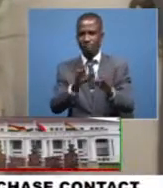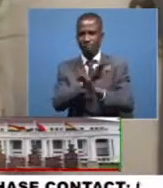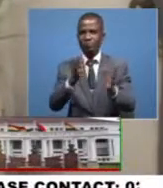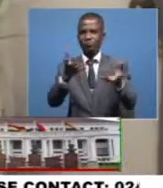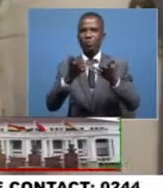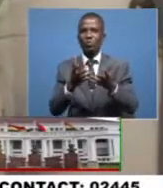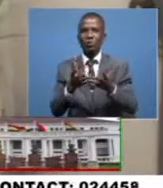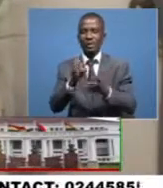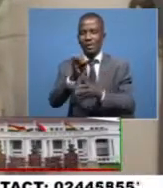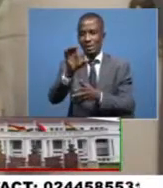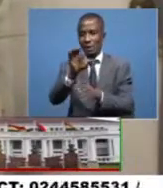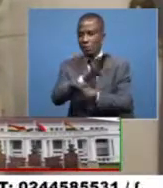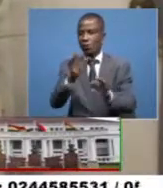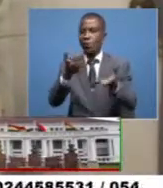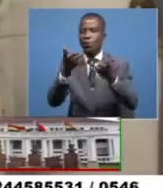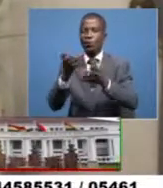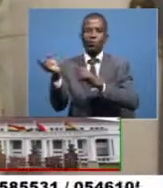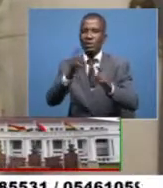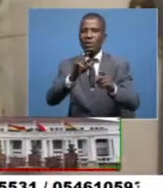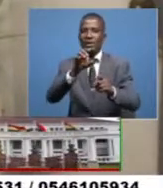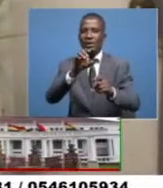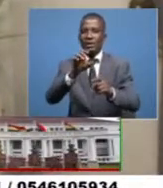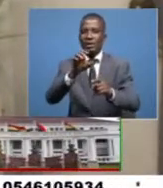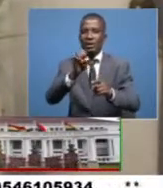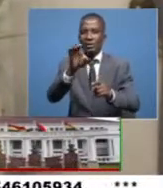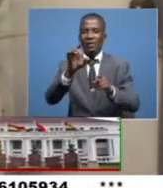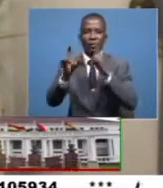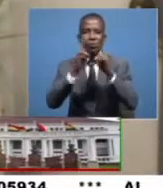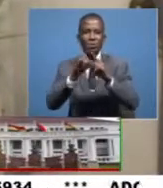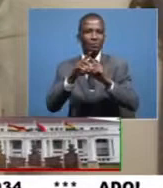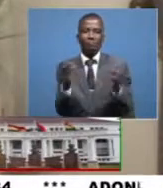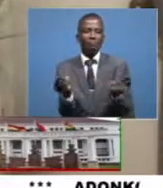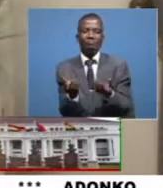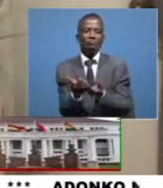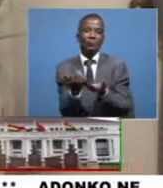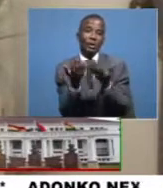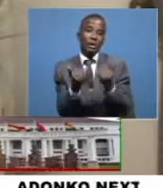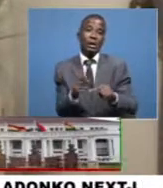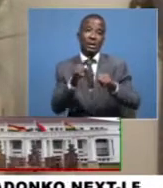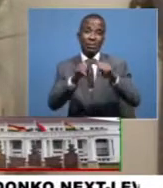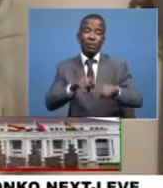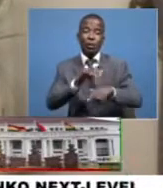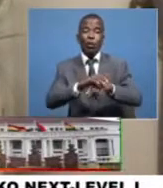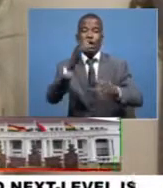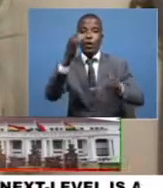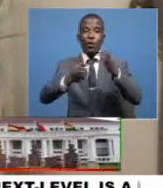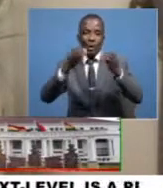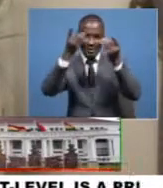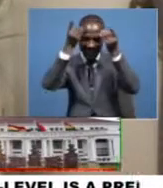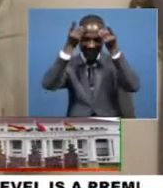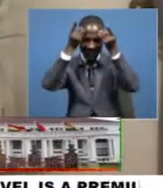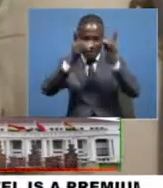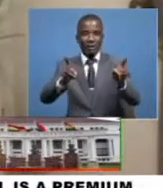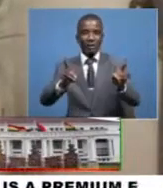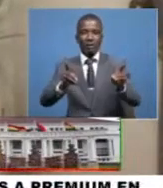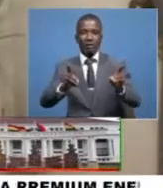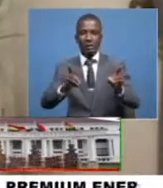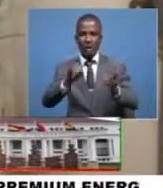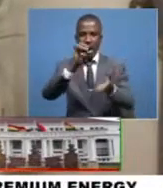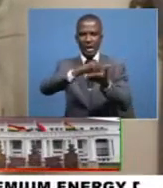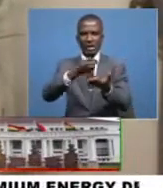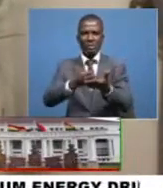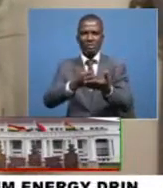any further evidence, which means that the court should be able to decide the matter on the basis of the